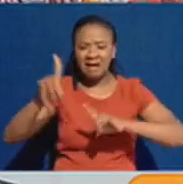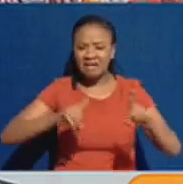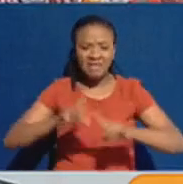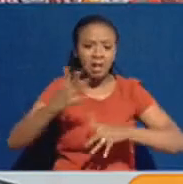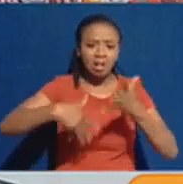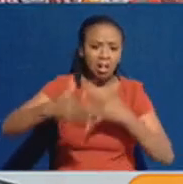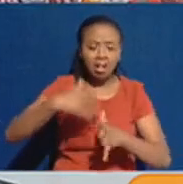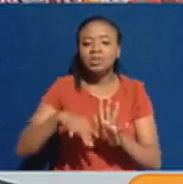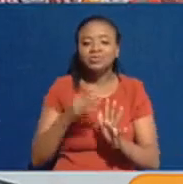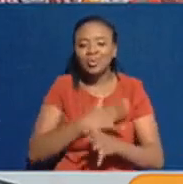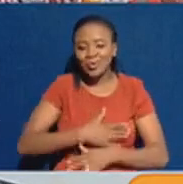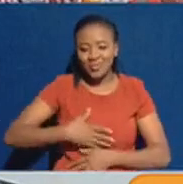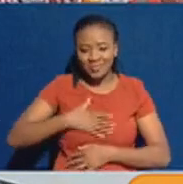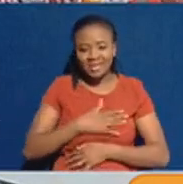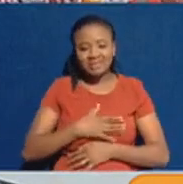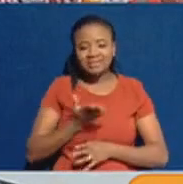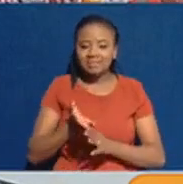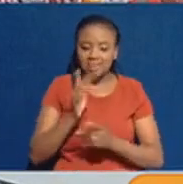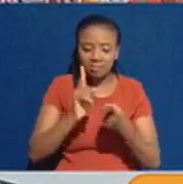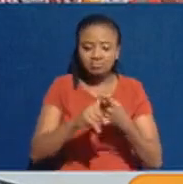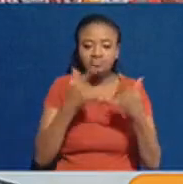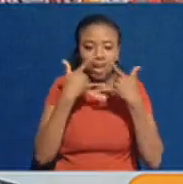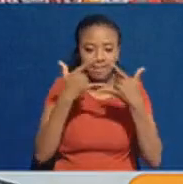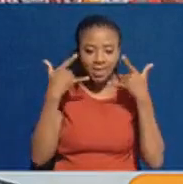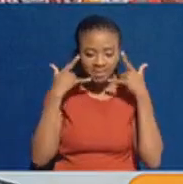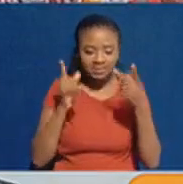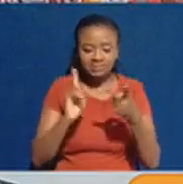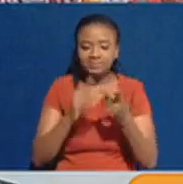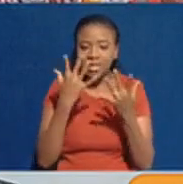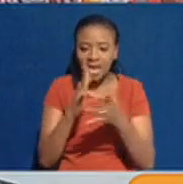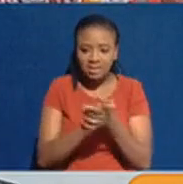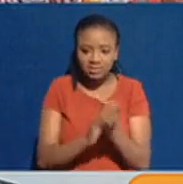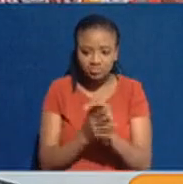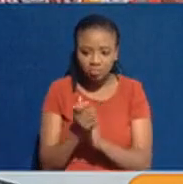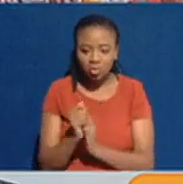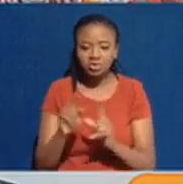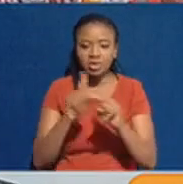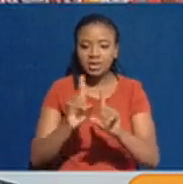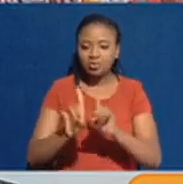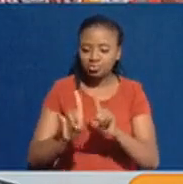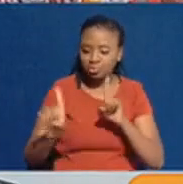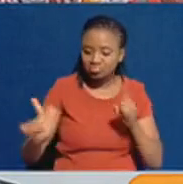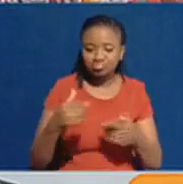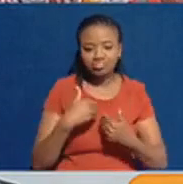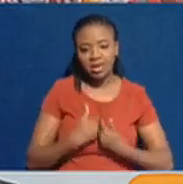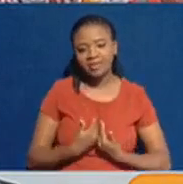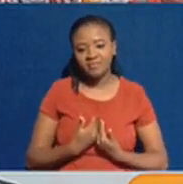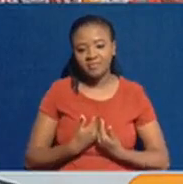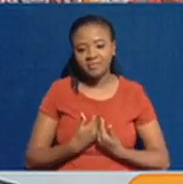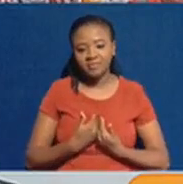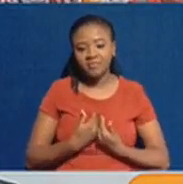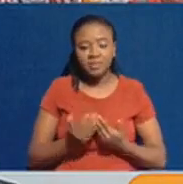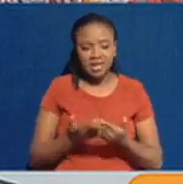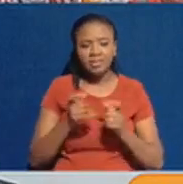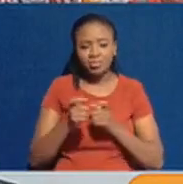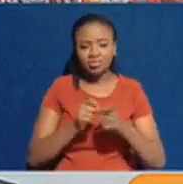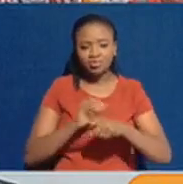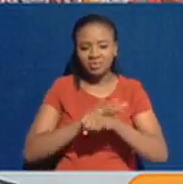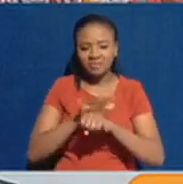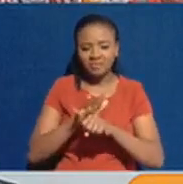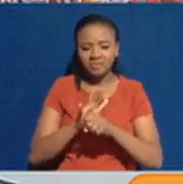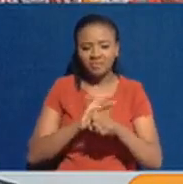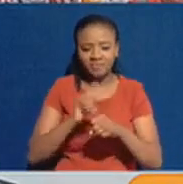wearing masks, washing hands and social distancing to help mitigate against the effects of the virus. Let's get more from